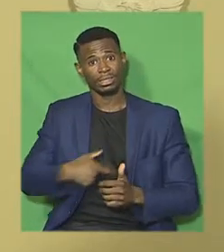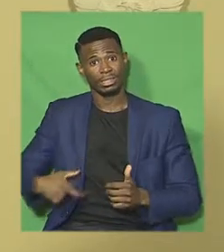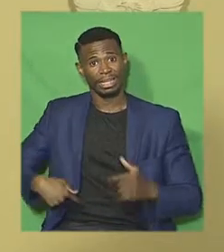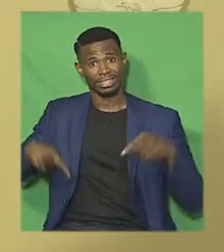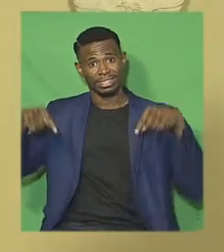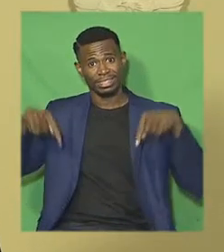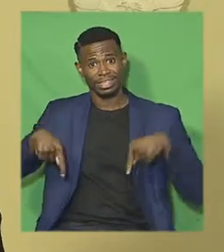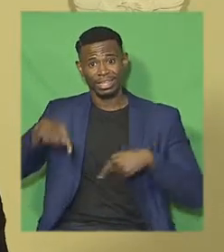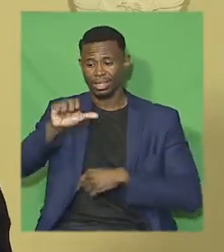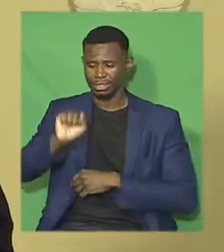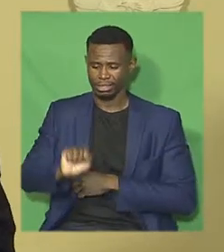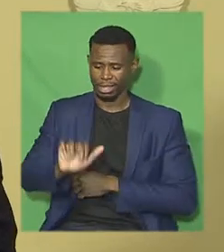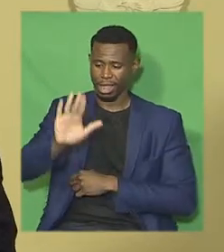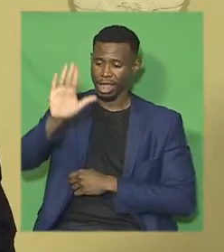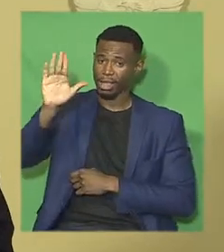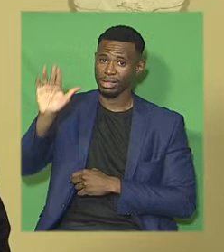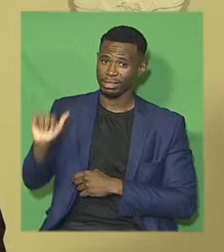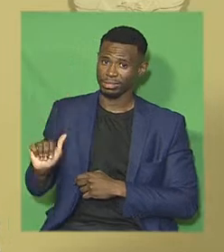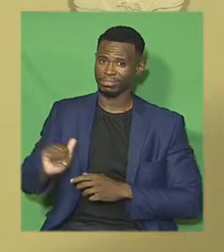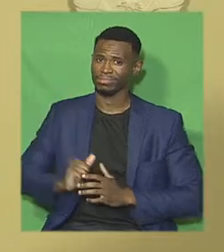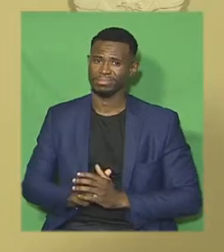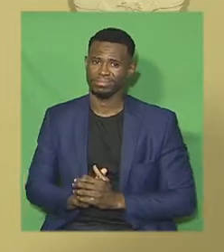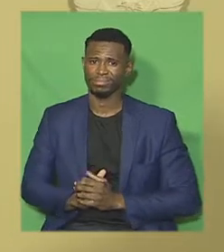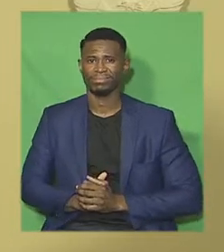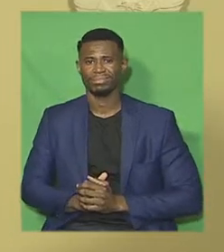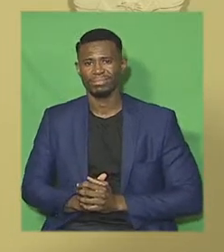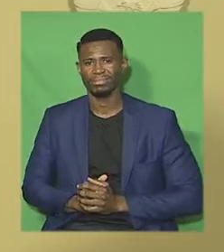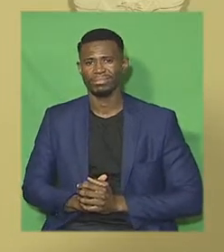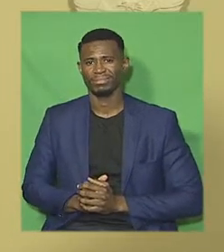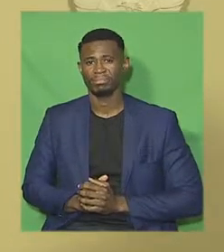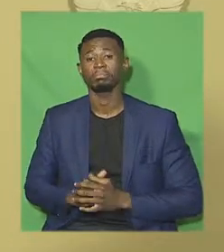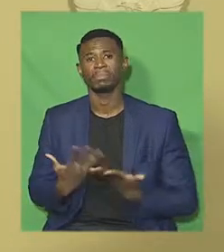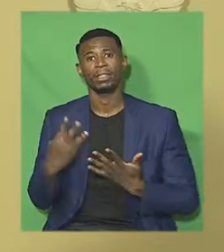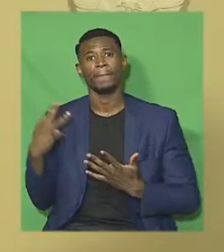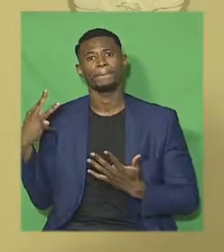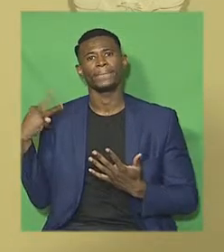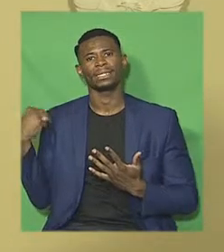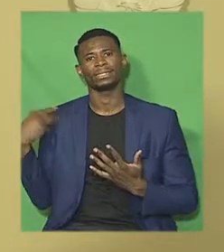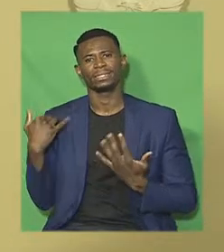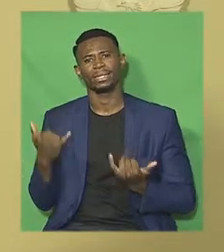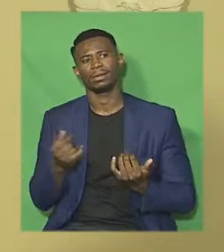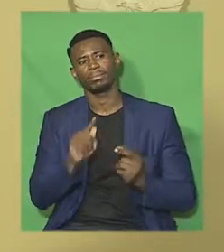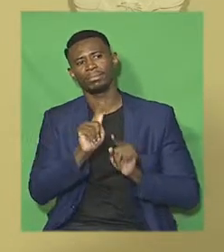With respect to ministers, I'm making the following appointments.